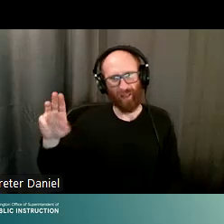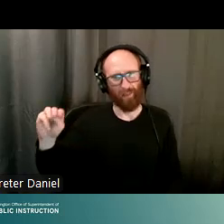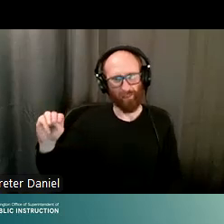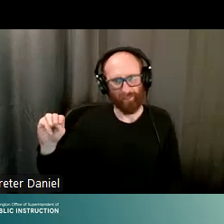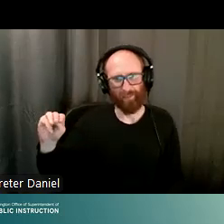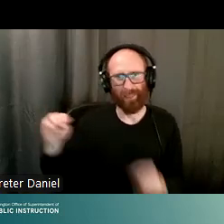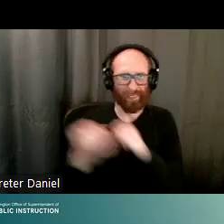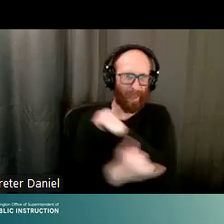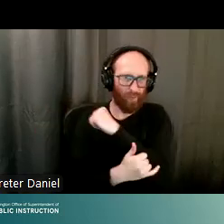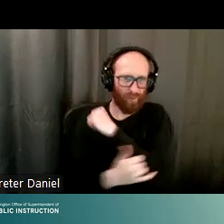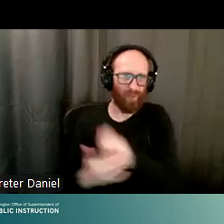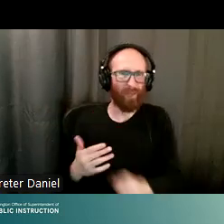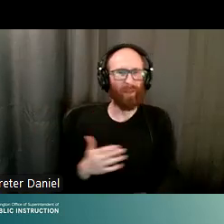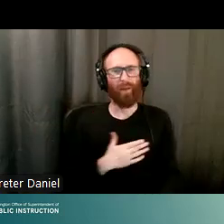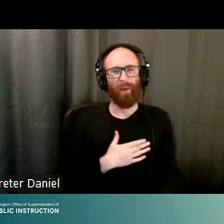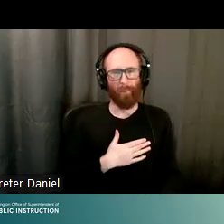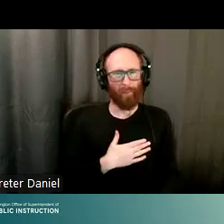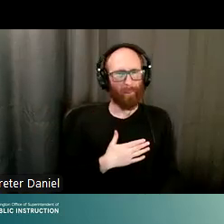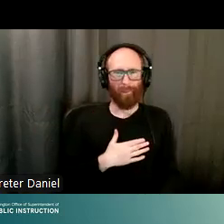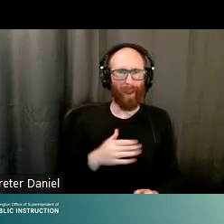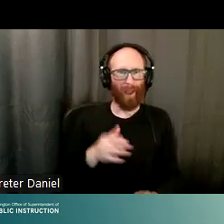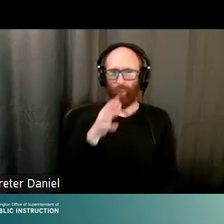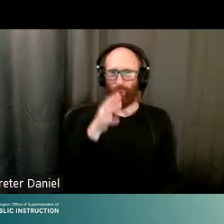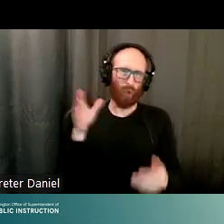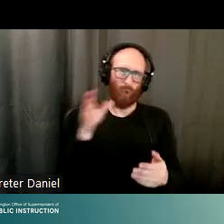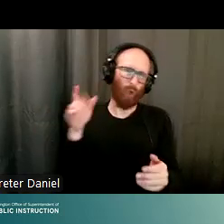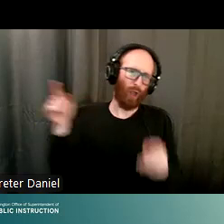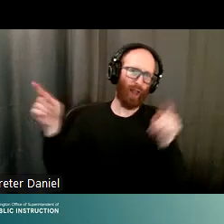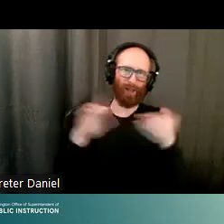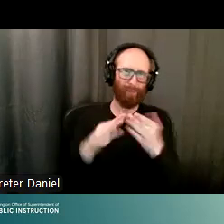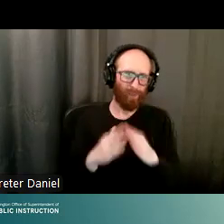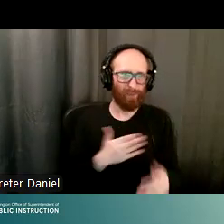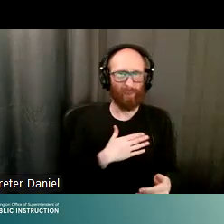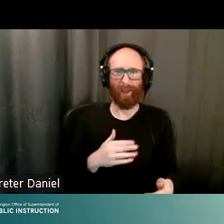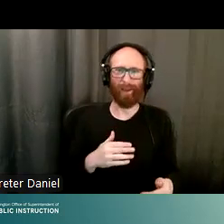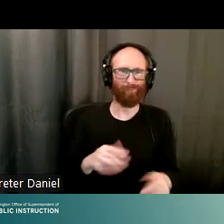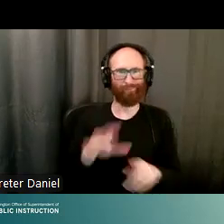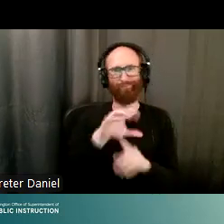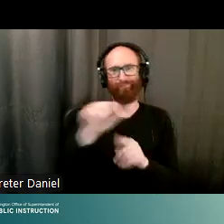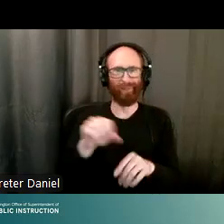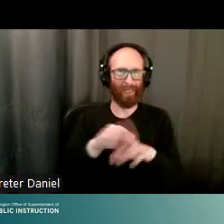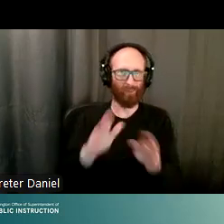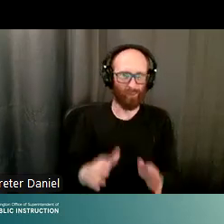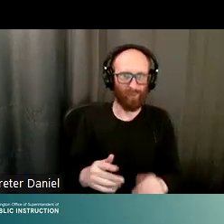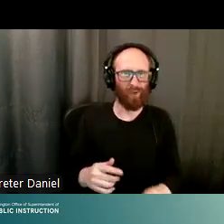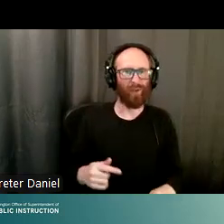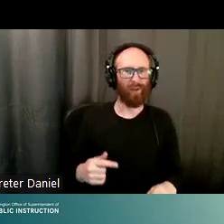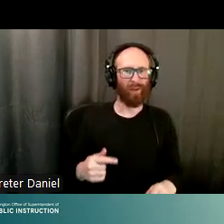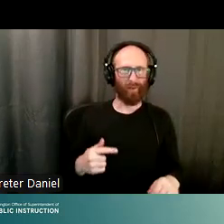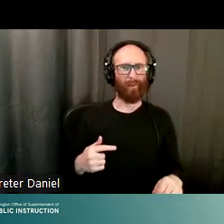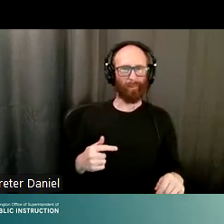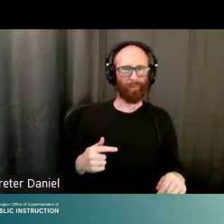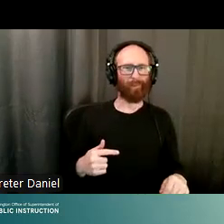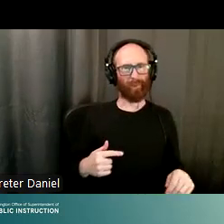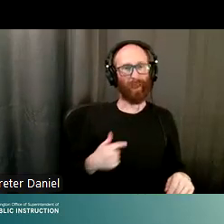my super counselors. I miss you all. Amazing work at Spokane, which I am a state supervisor, and I provide